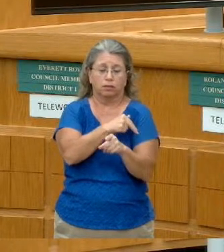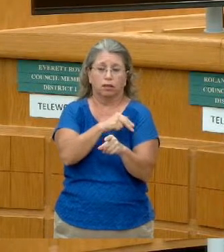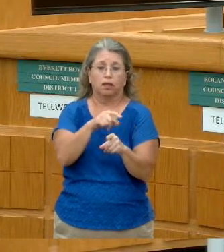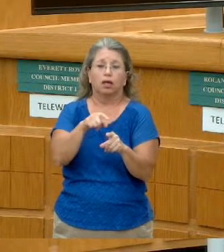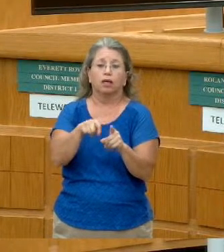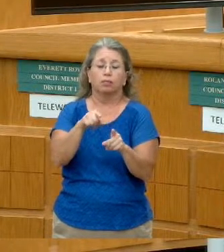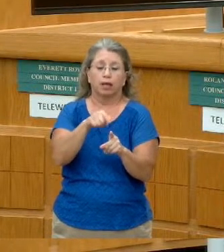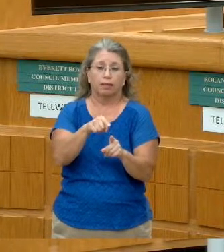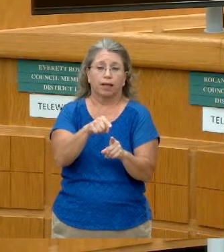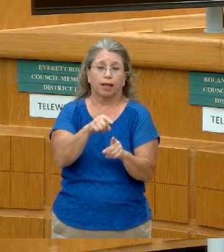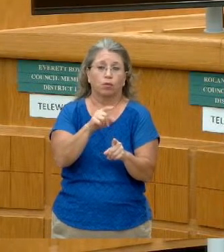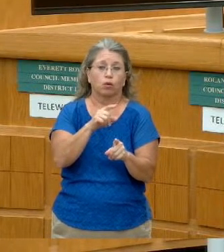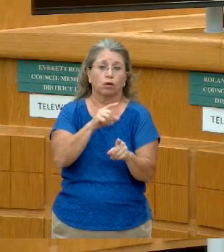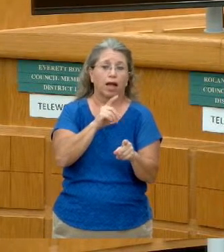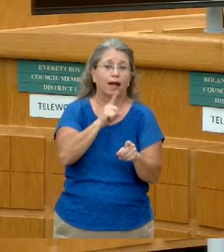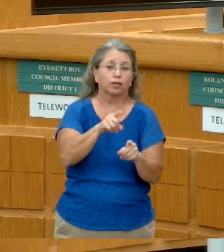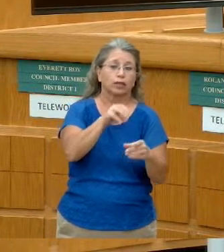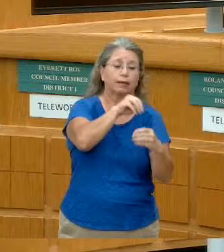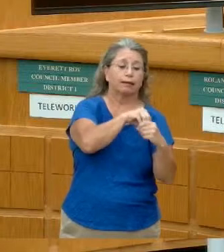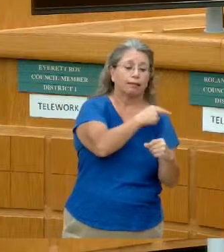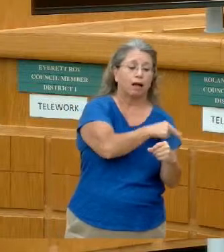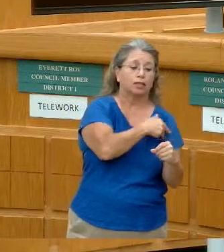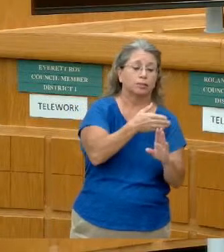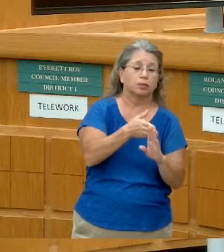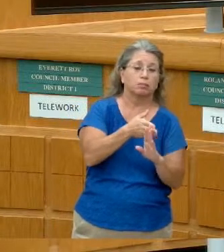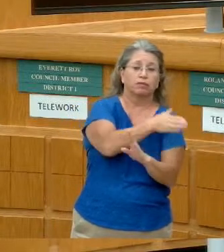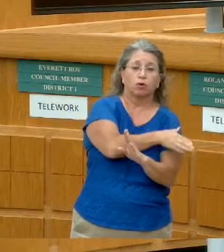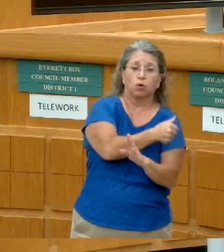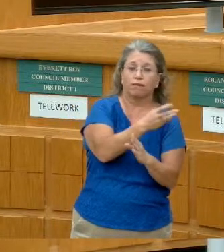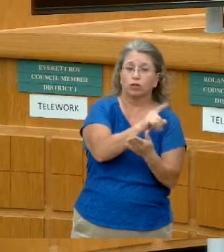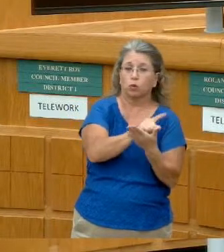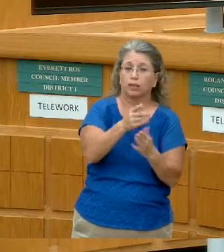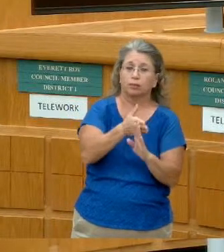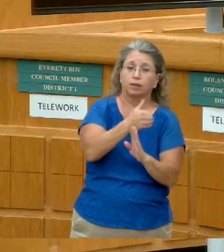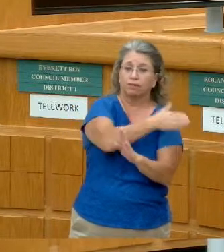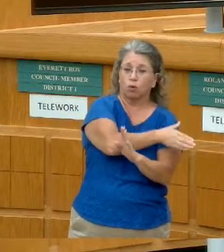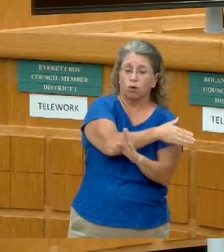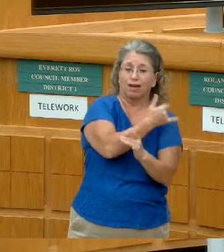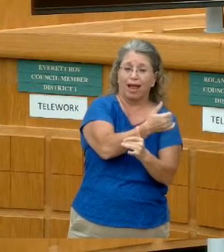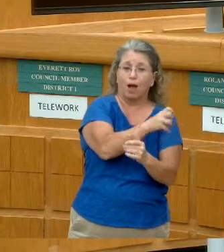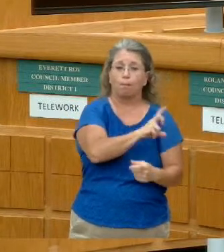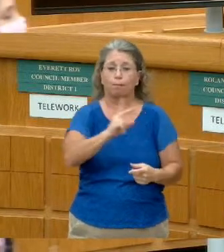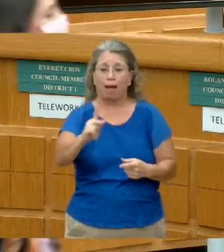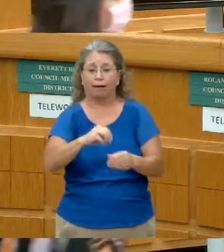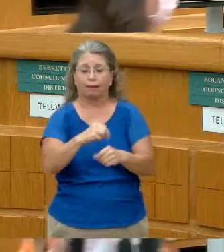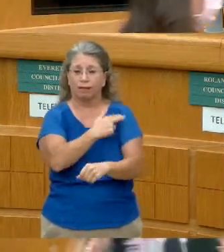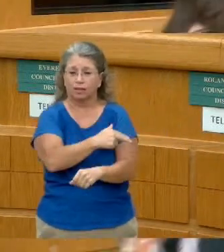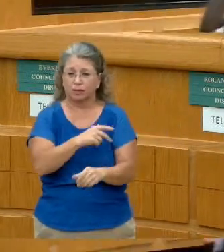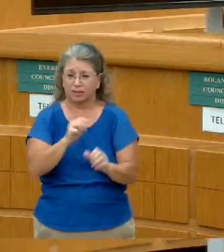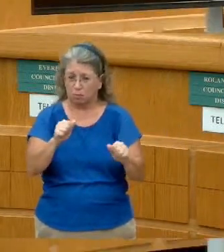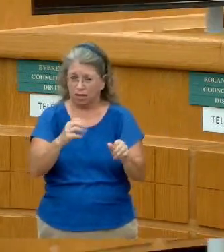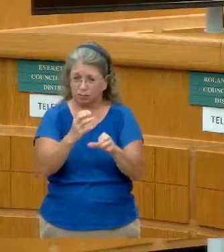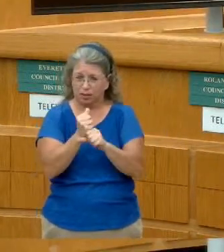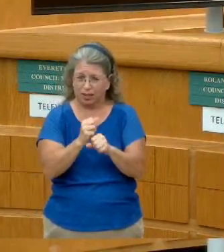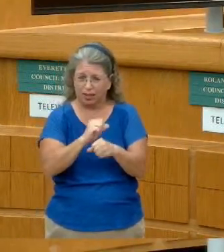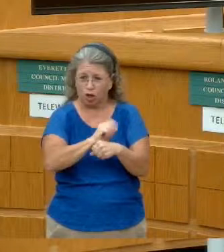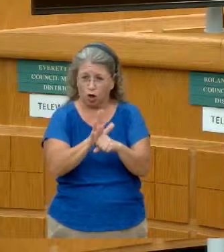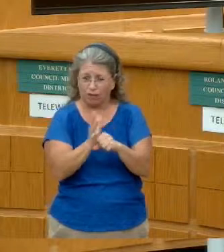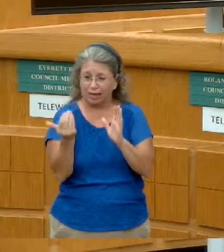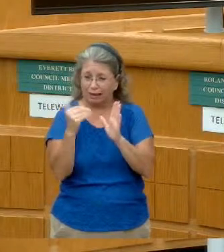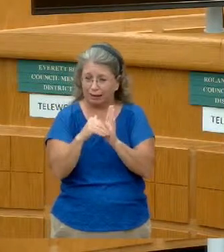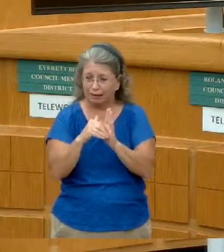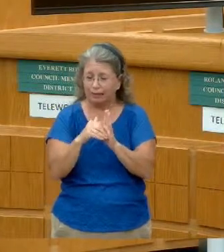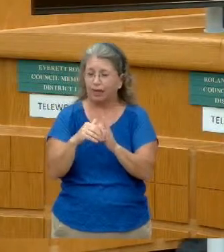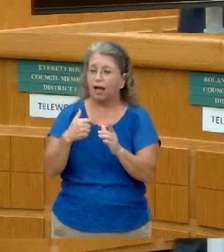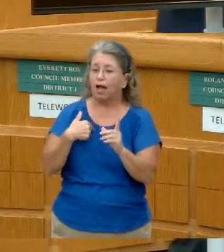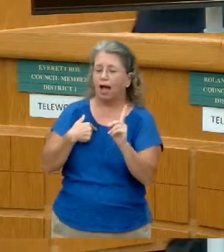to get COVID-19 again or twice? Have you heard, Judge? I mean, go ahead. I asked Director Rodriguez that